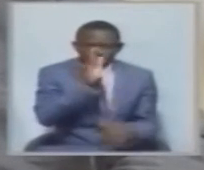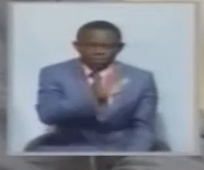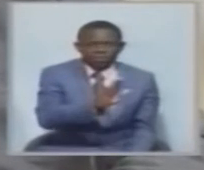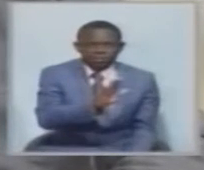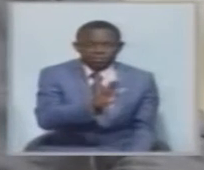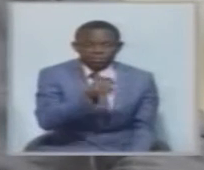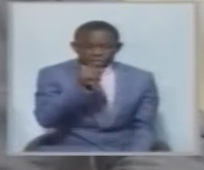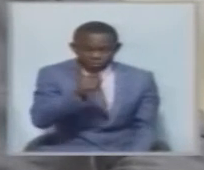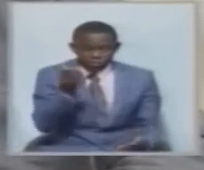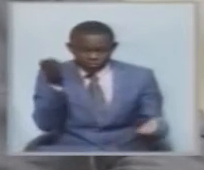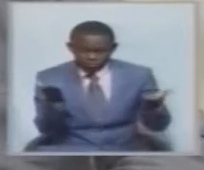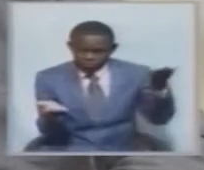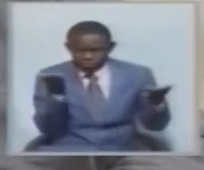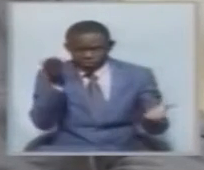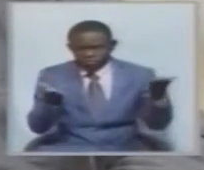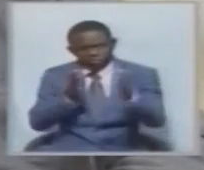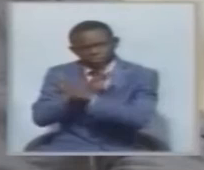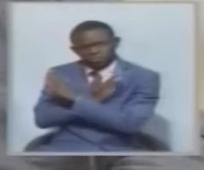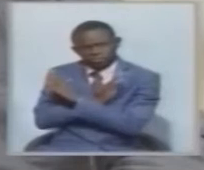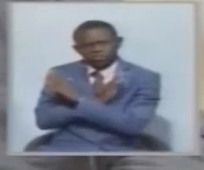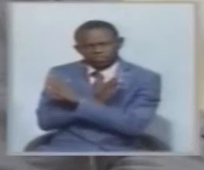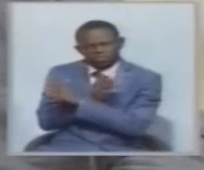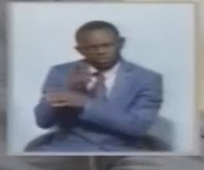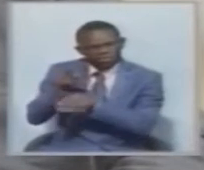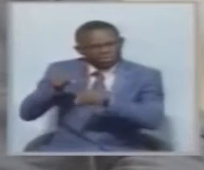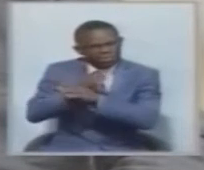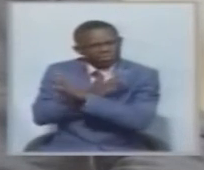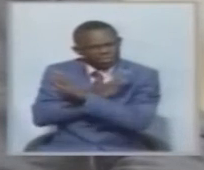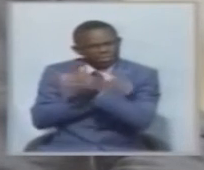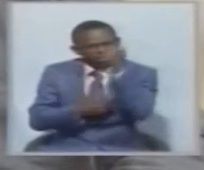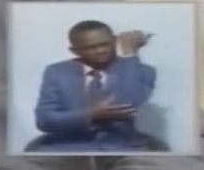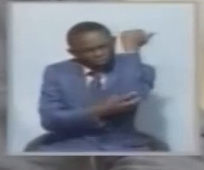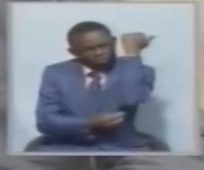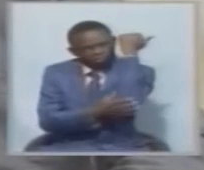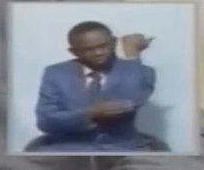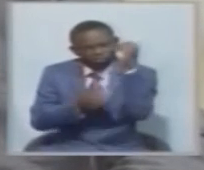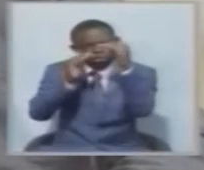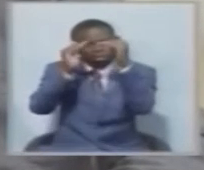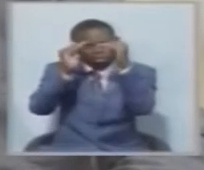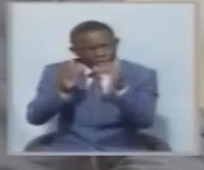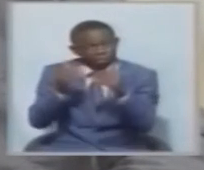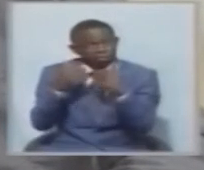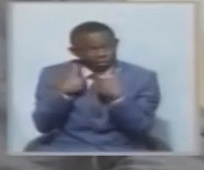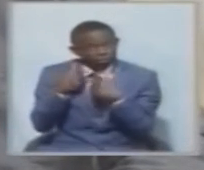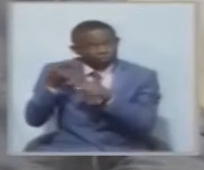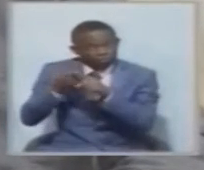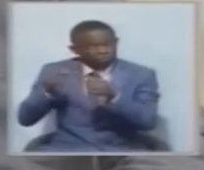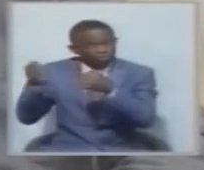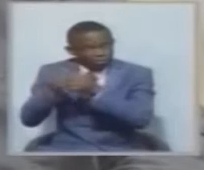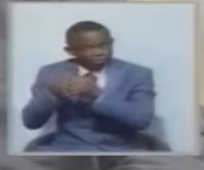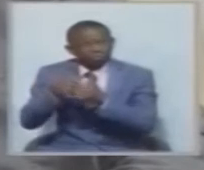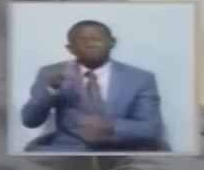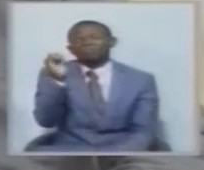say, have they contributed to poverty reduction, the answer is definitely yes, because their contribution